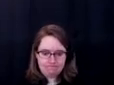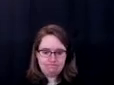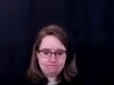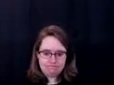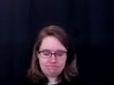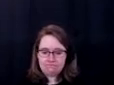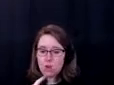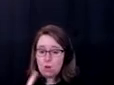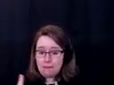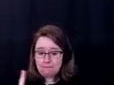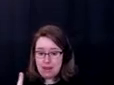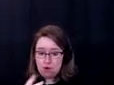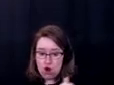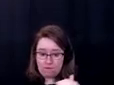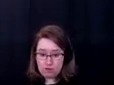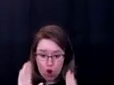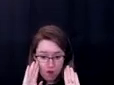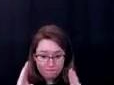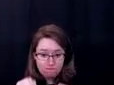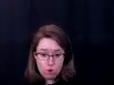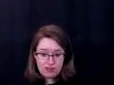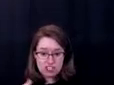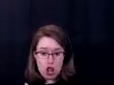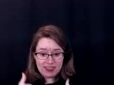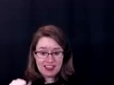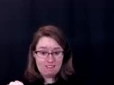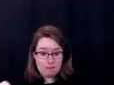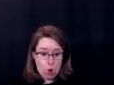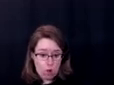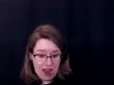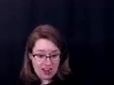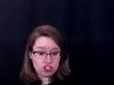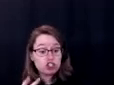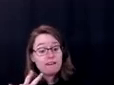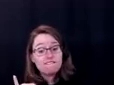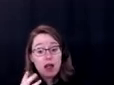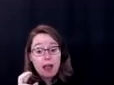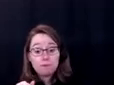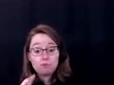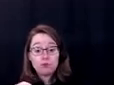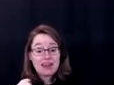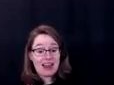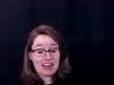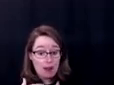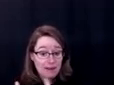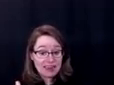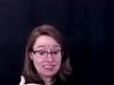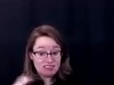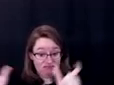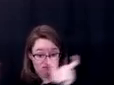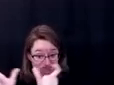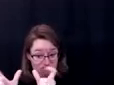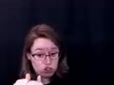with this focus on livable wage and vibrant economic environment that create jobs for all in evolution of industry development being together?